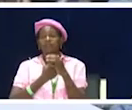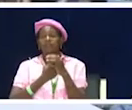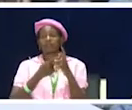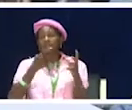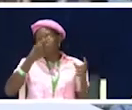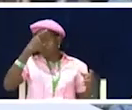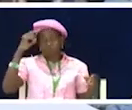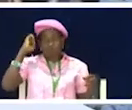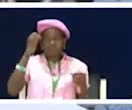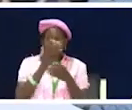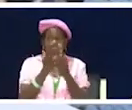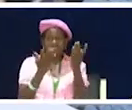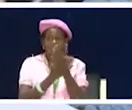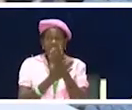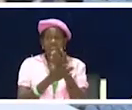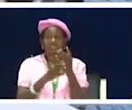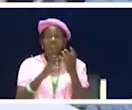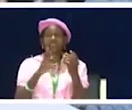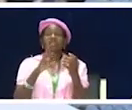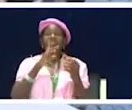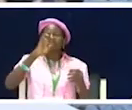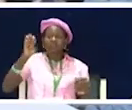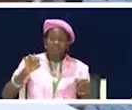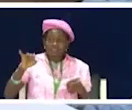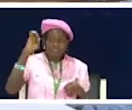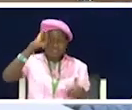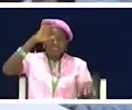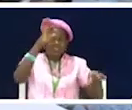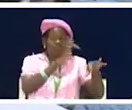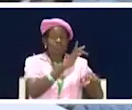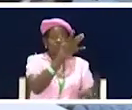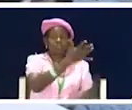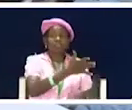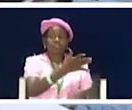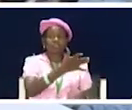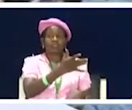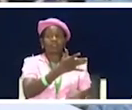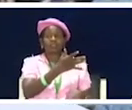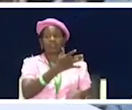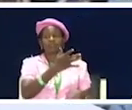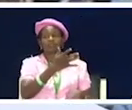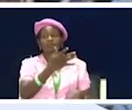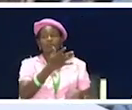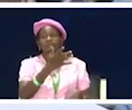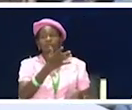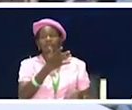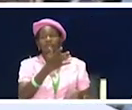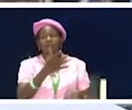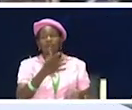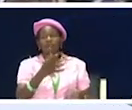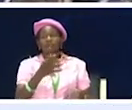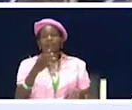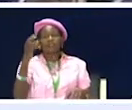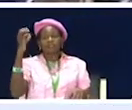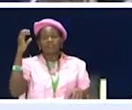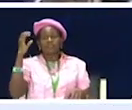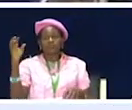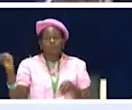because his hands are everlasting, you can reach there and put things